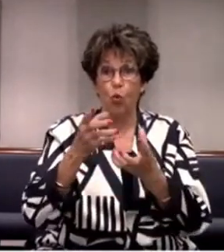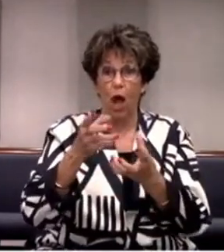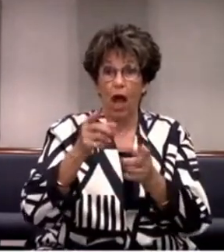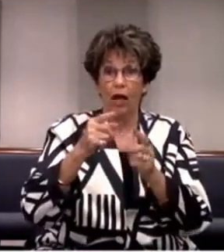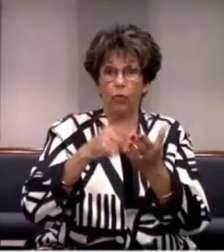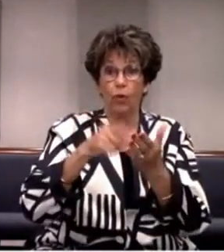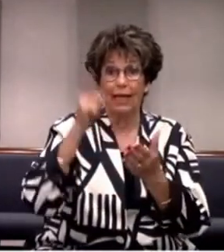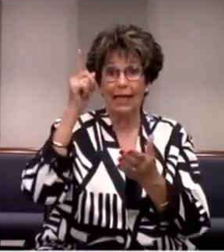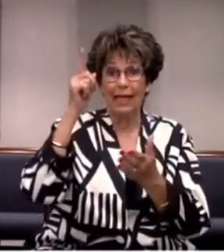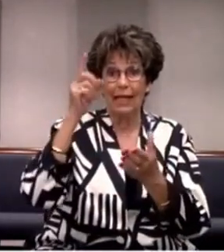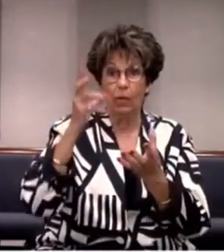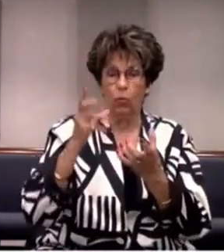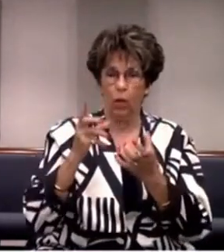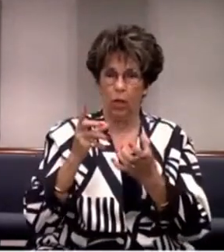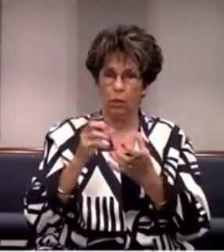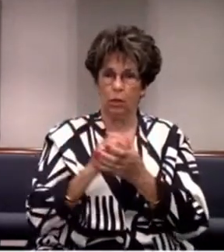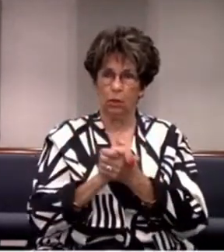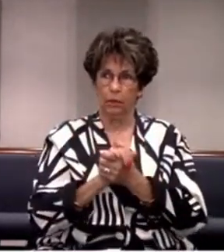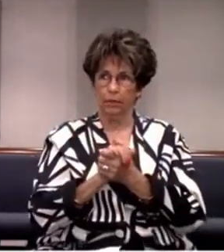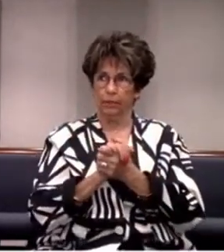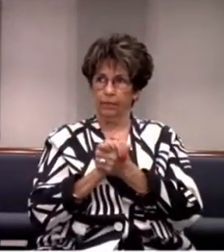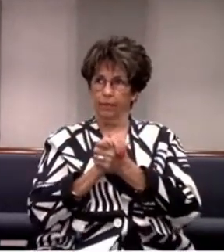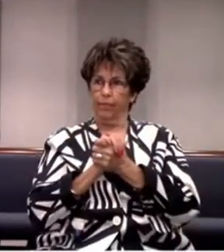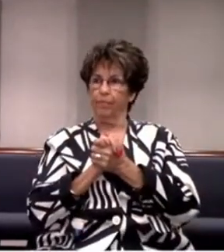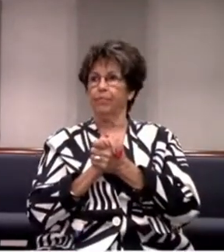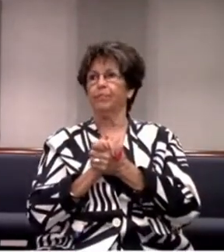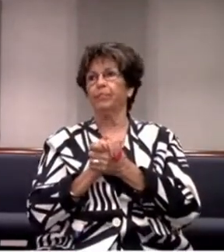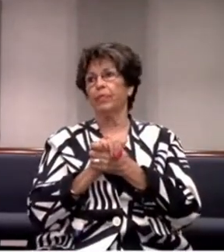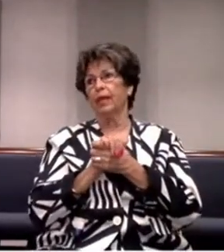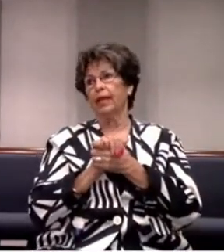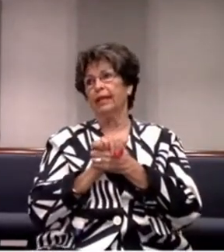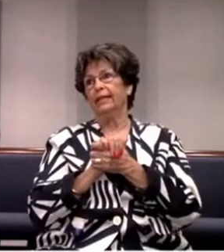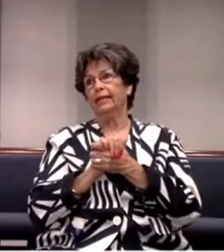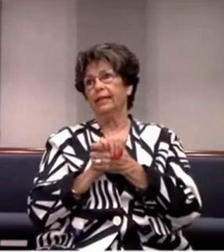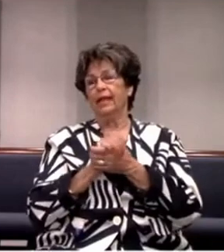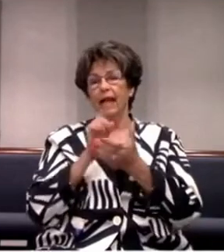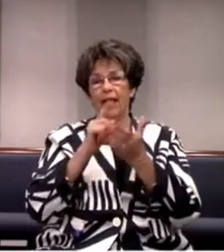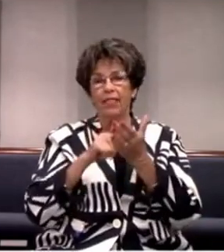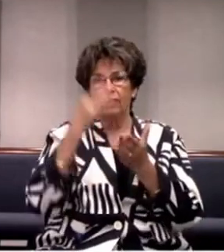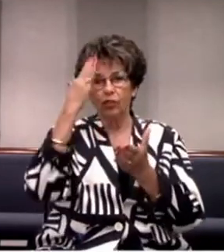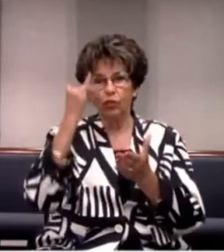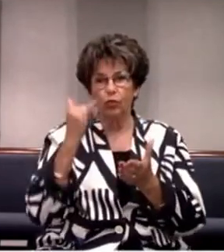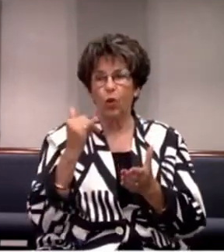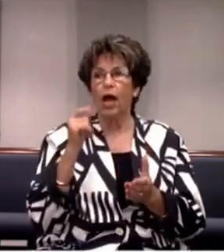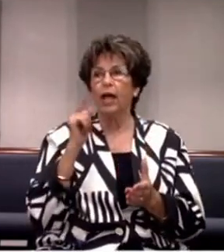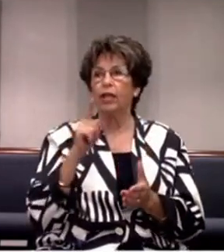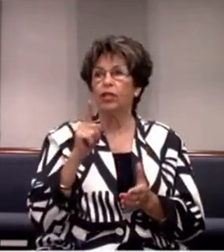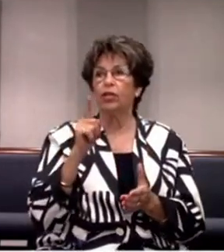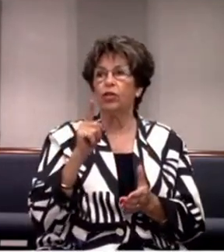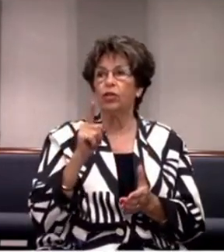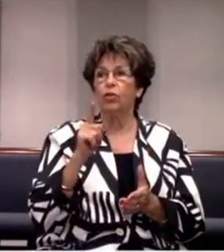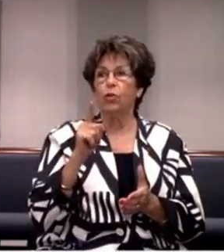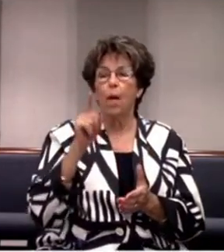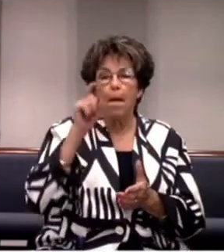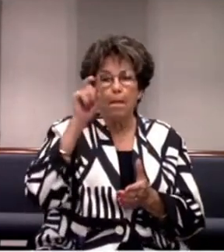Okay? This is evidence of a new believer here. This is why you better know that you've been born